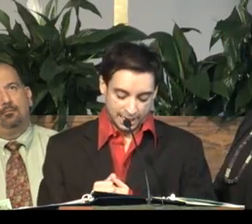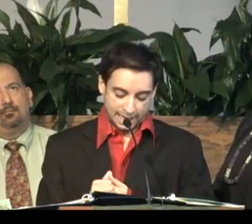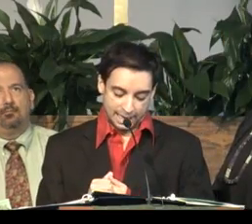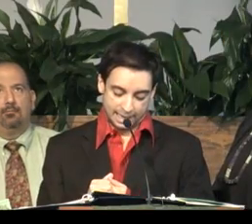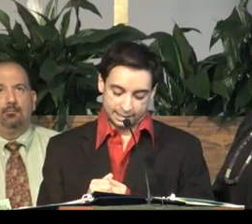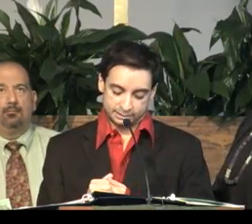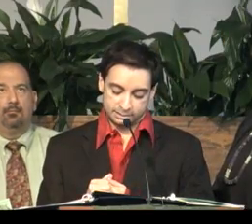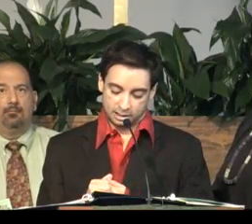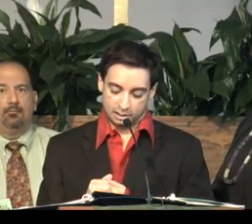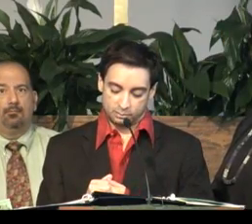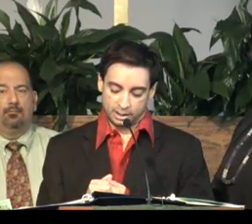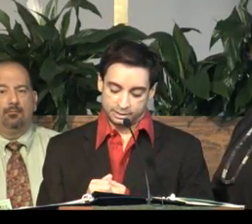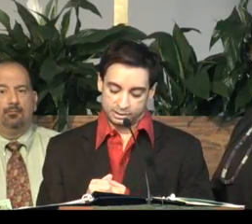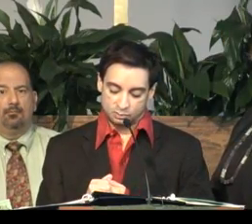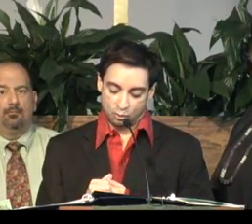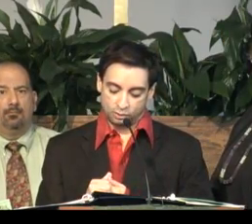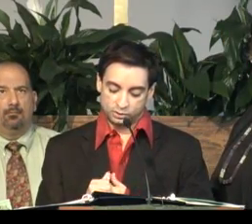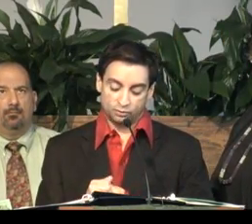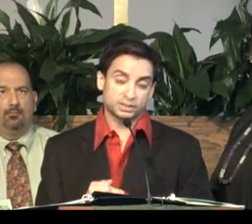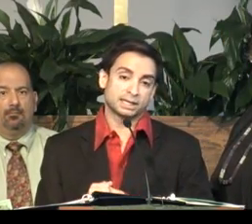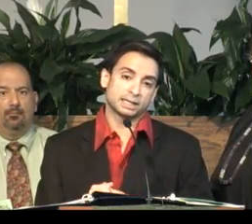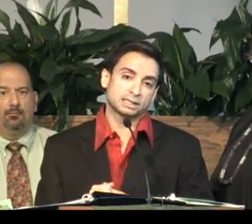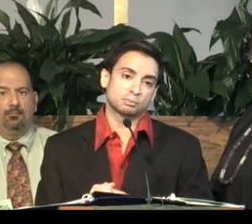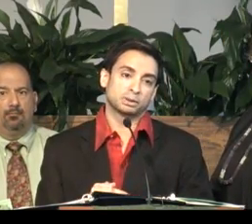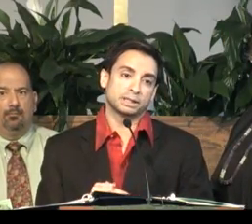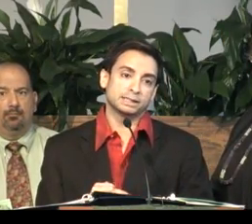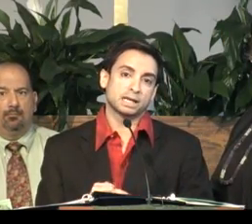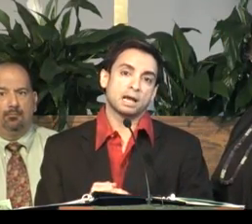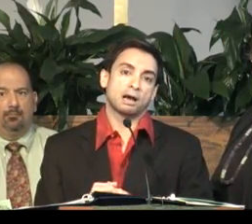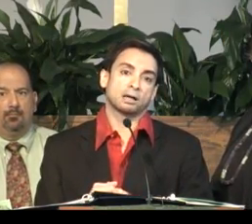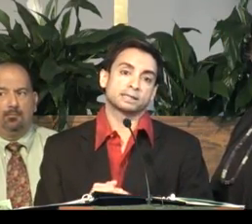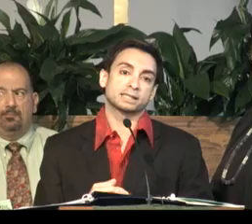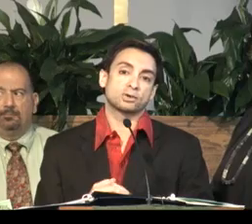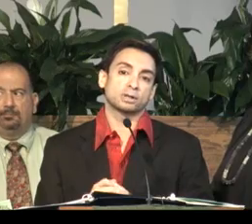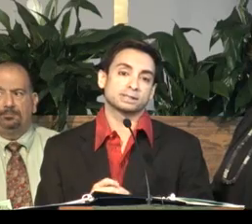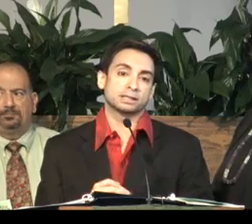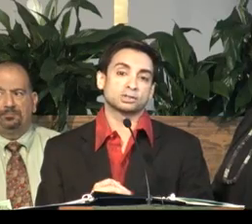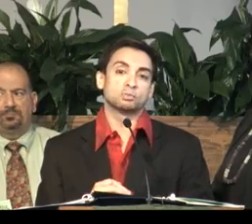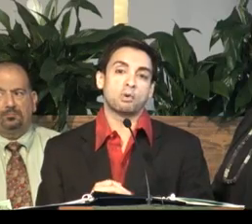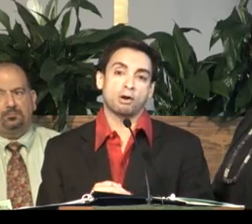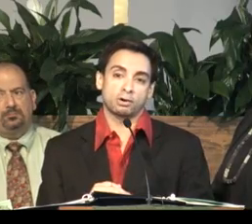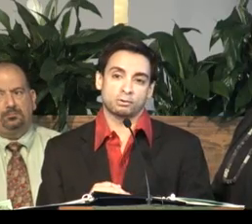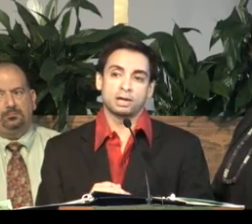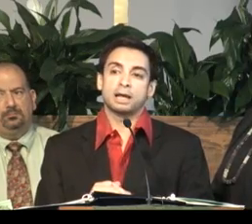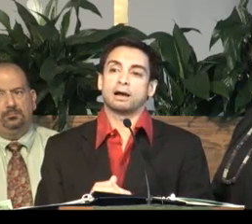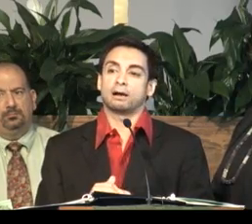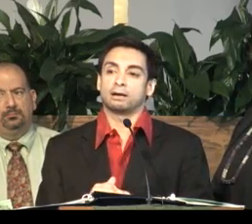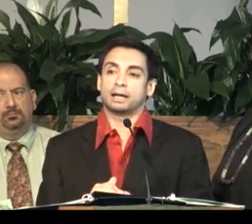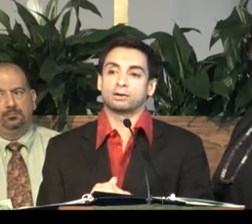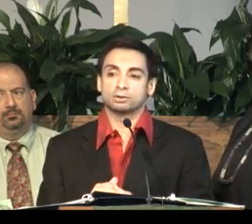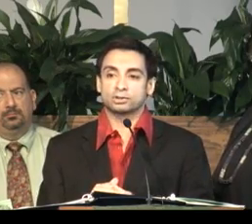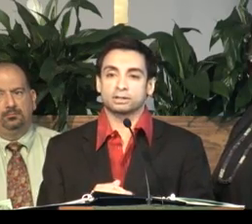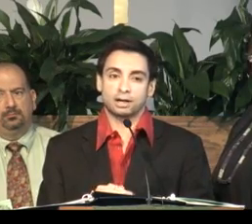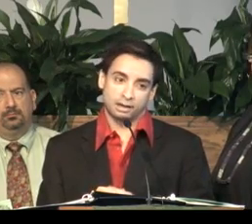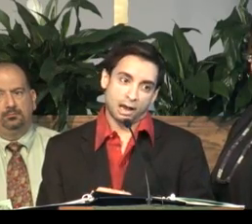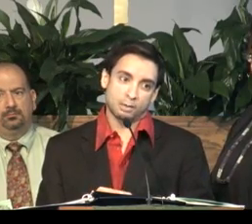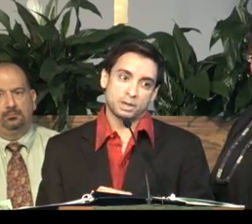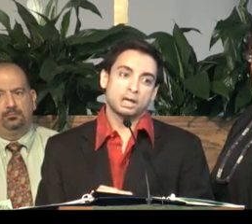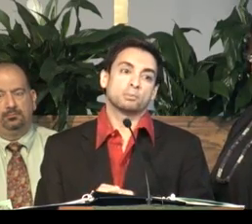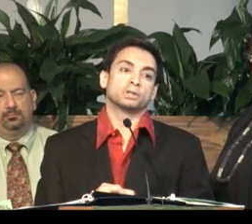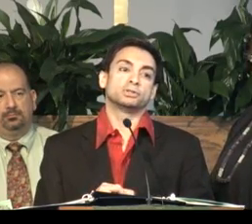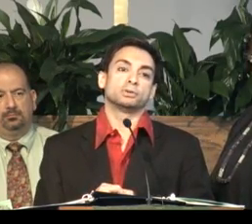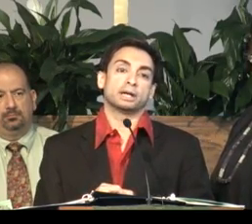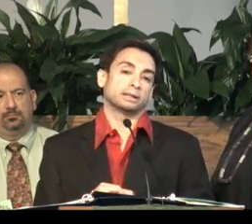actor. And there's more. So for tickets, please, tickets go on sale tomorrow at